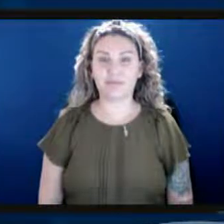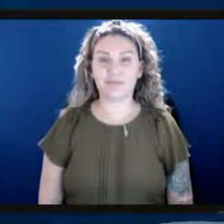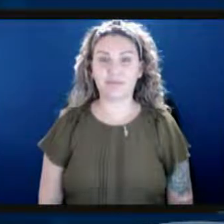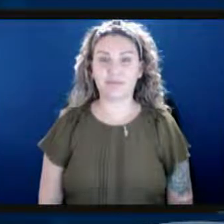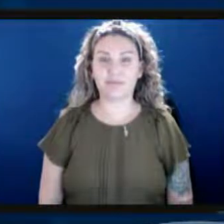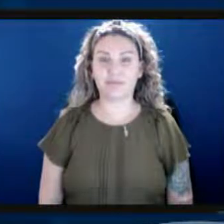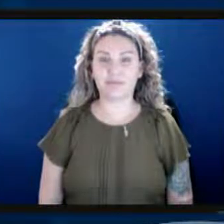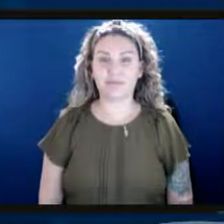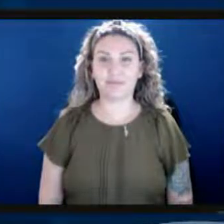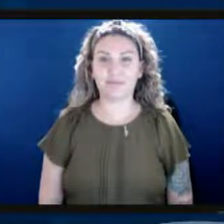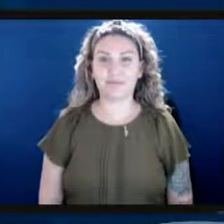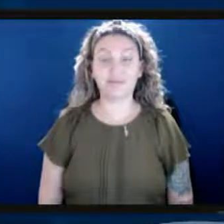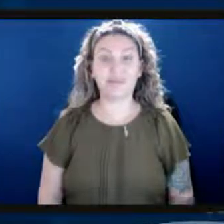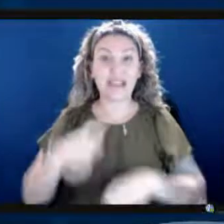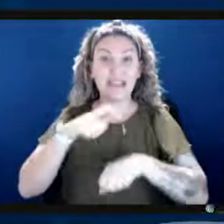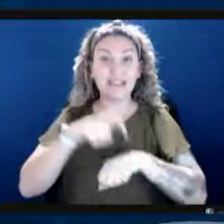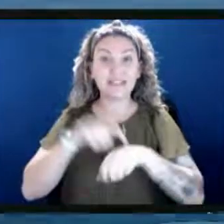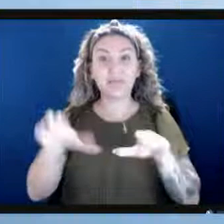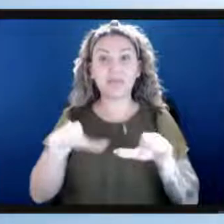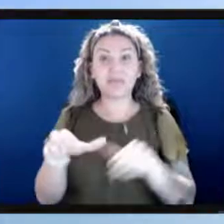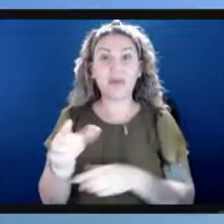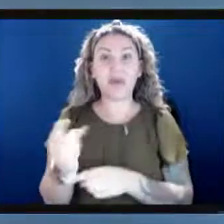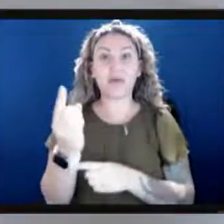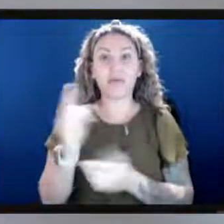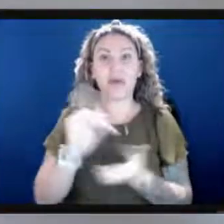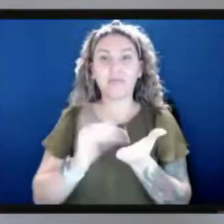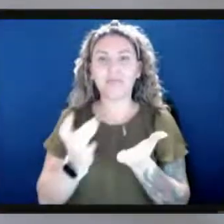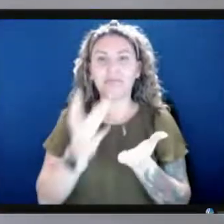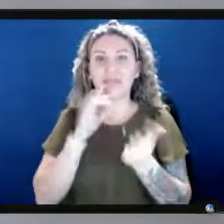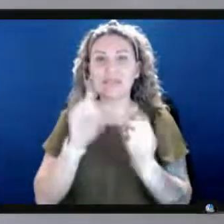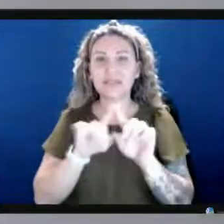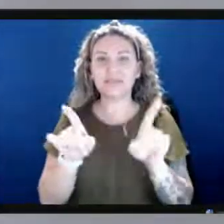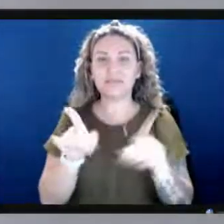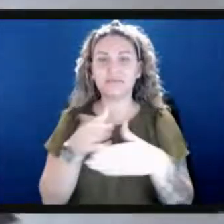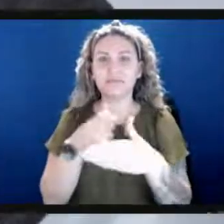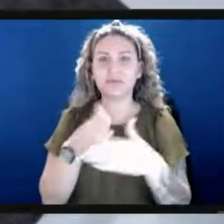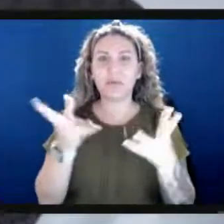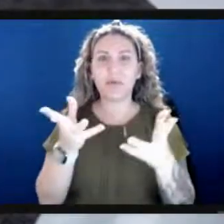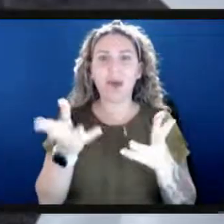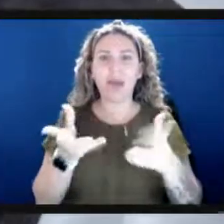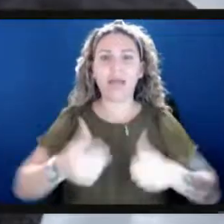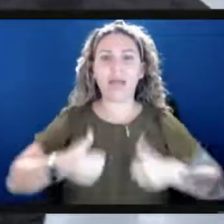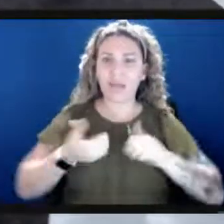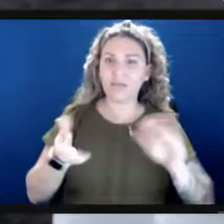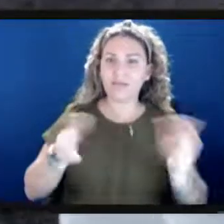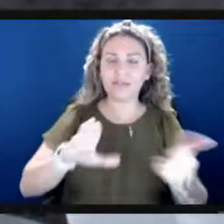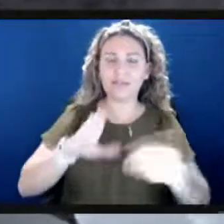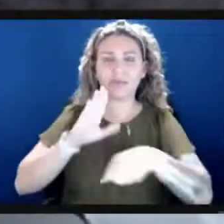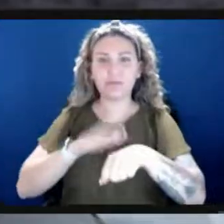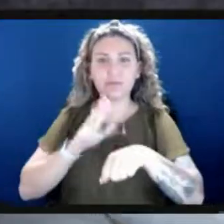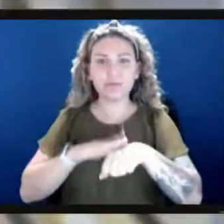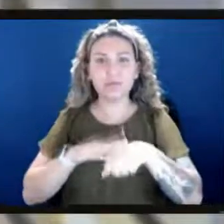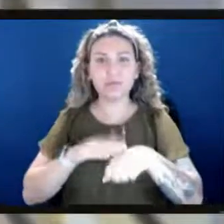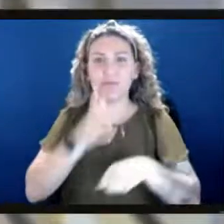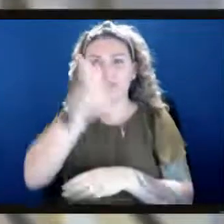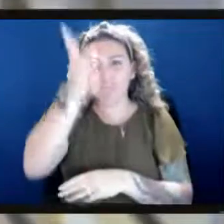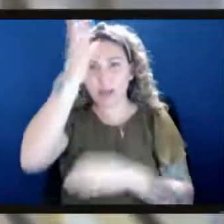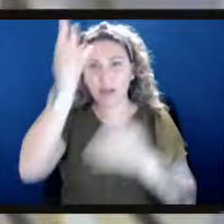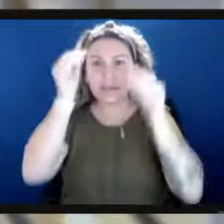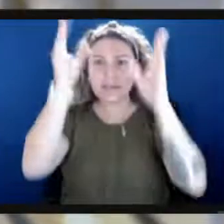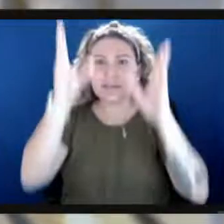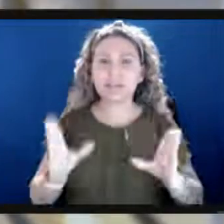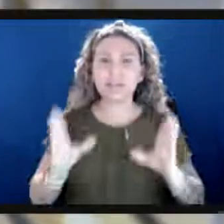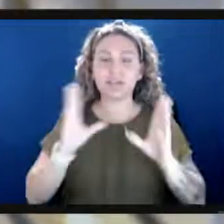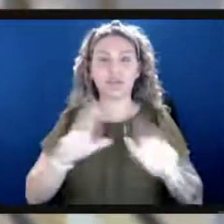Time to act. One pill can be the difference between life and death. The warning for parents and teachers as children head back